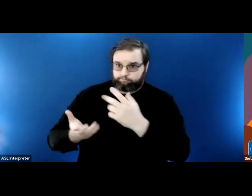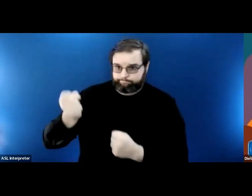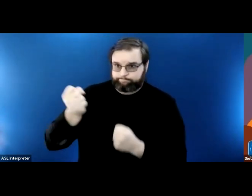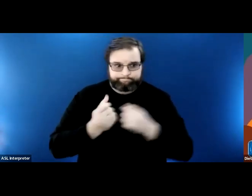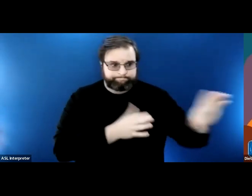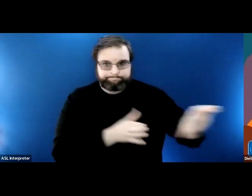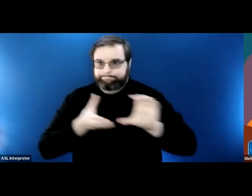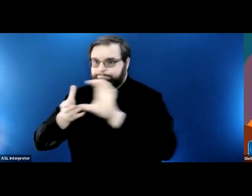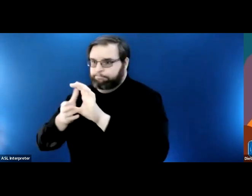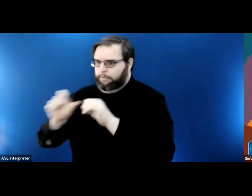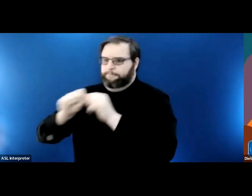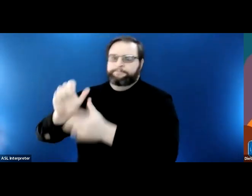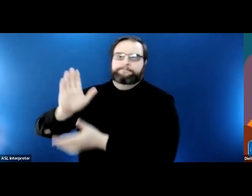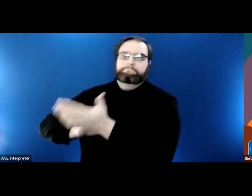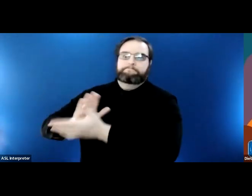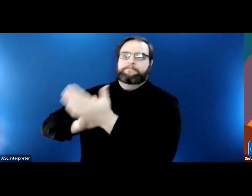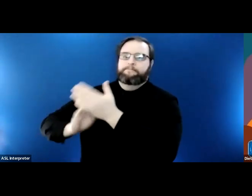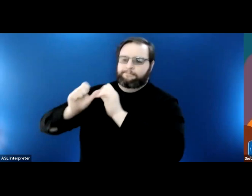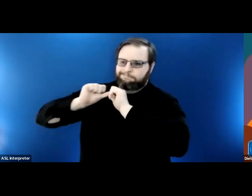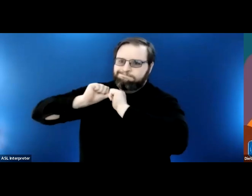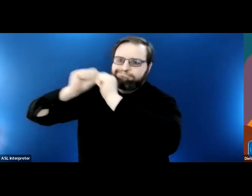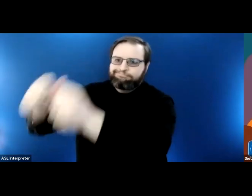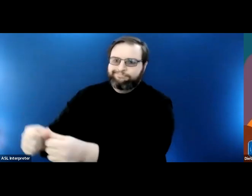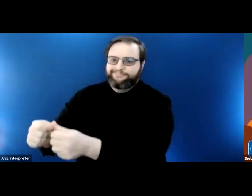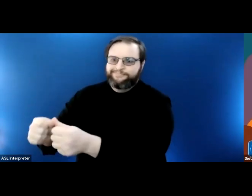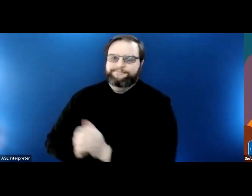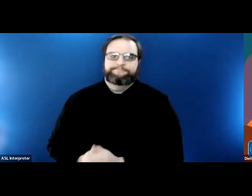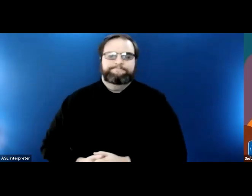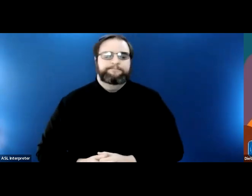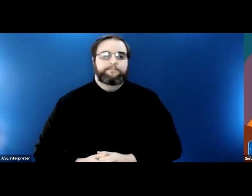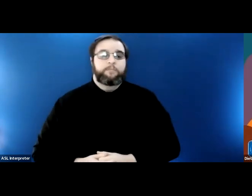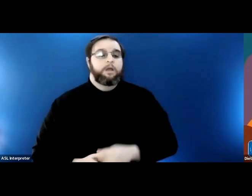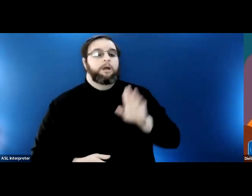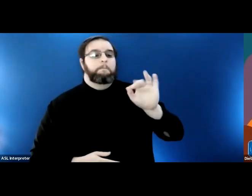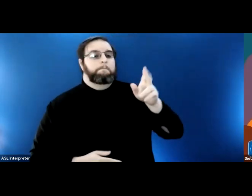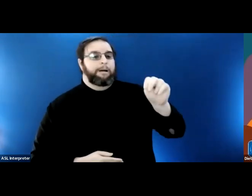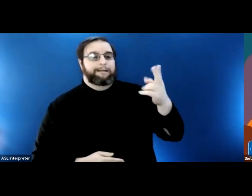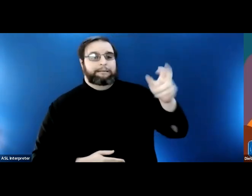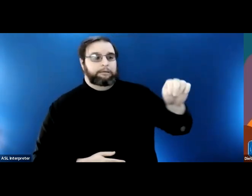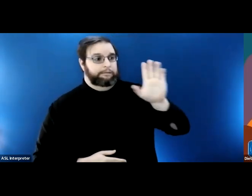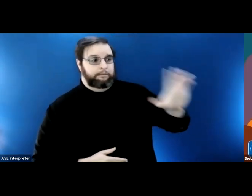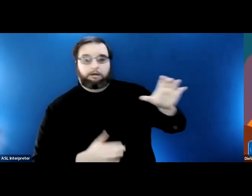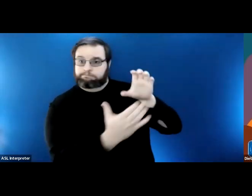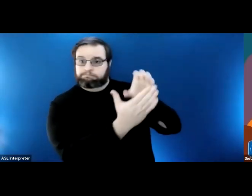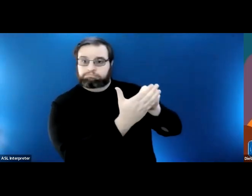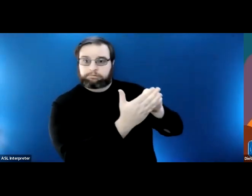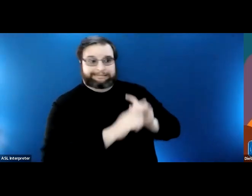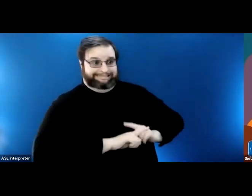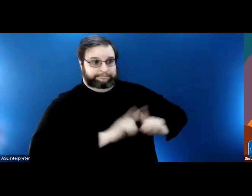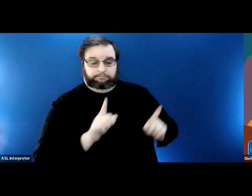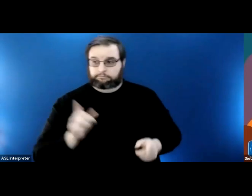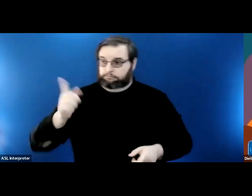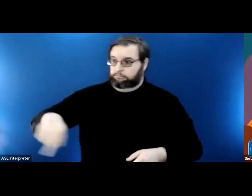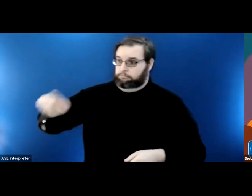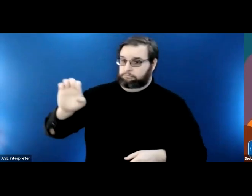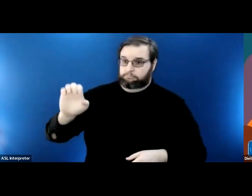to thrive for generations to come." Other ways in which the Biden-Harris executive order differs from the previous EOs